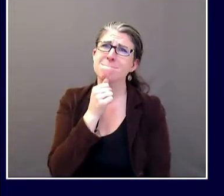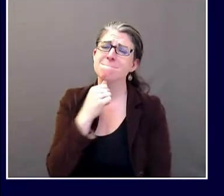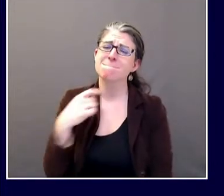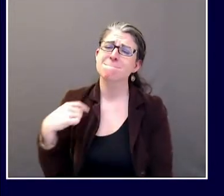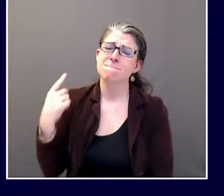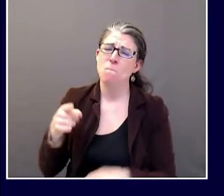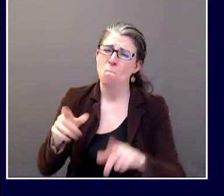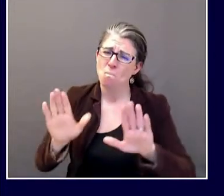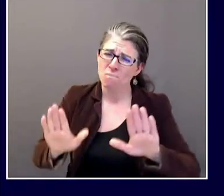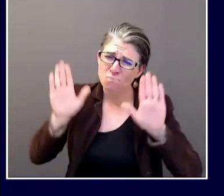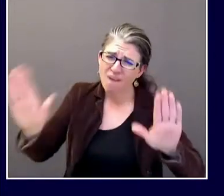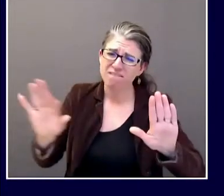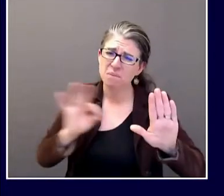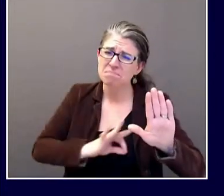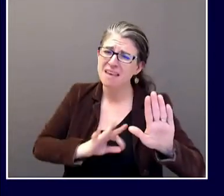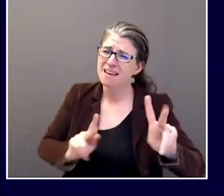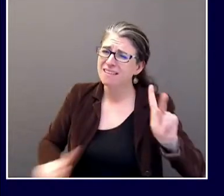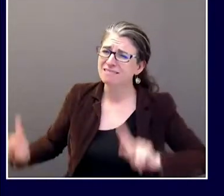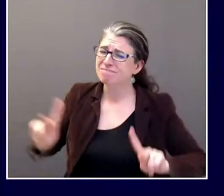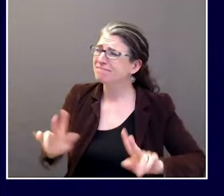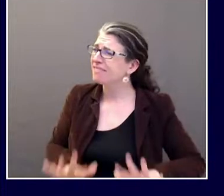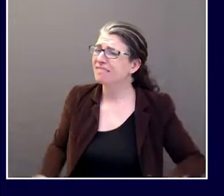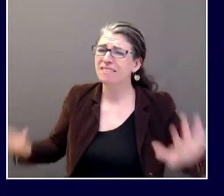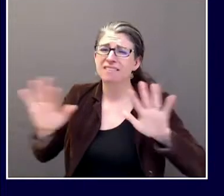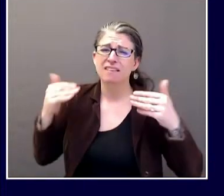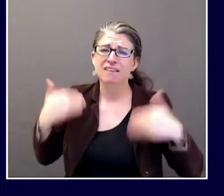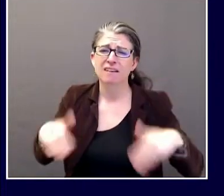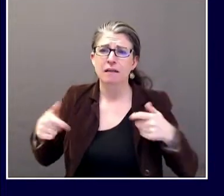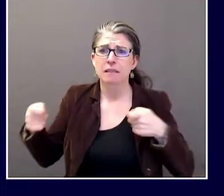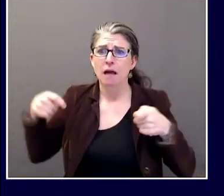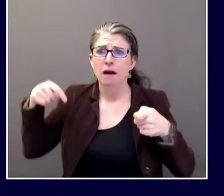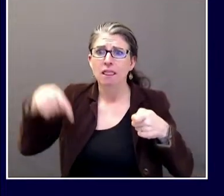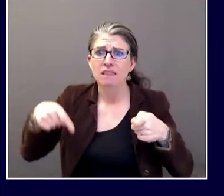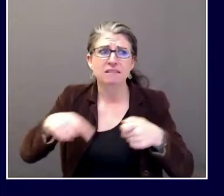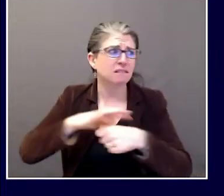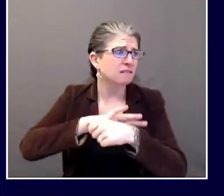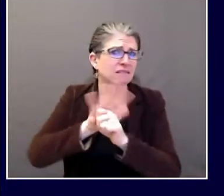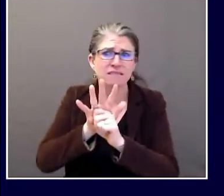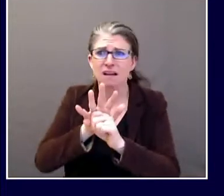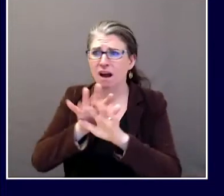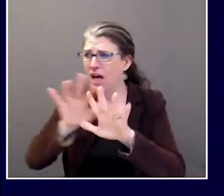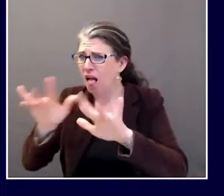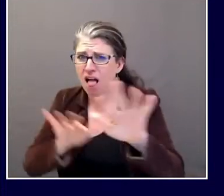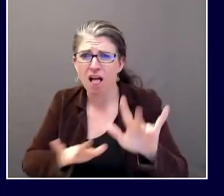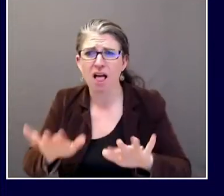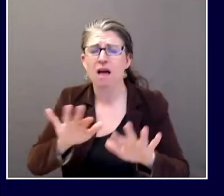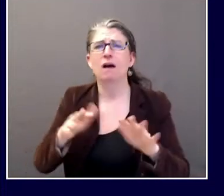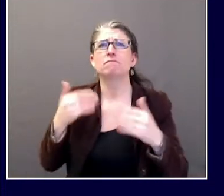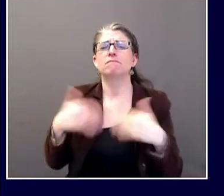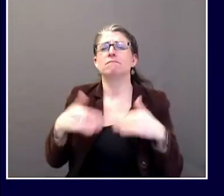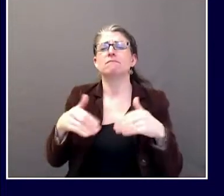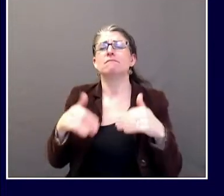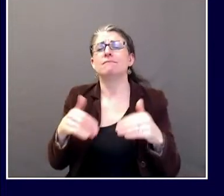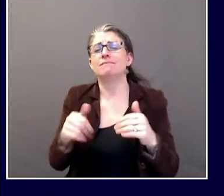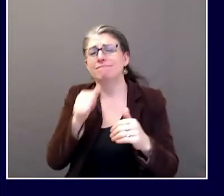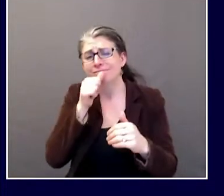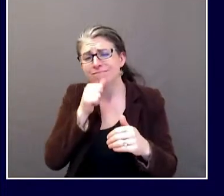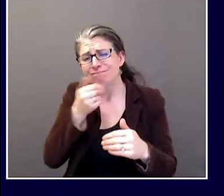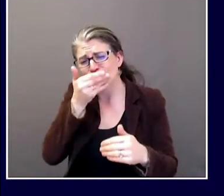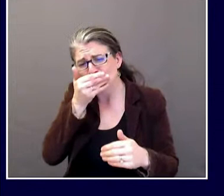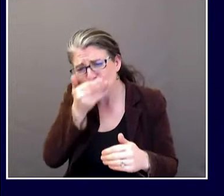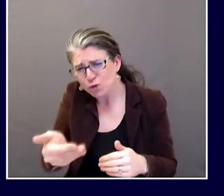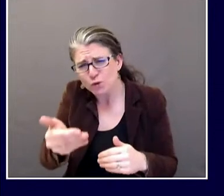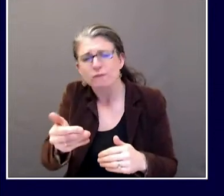The corollary of bearing with us a bit longer is don't give up. It's likely that in the near future, the hospital in which